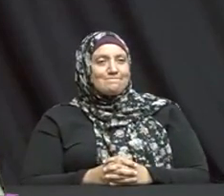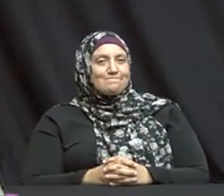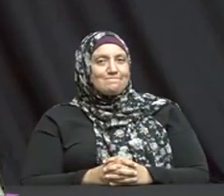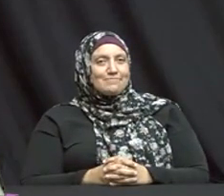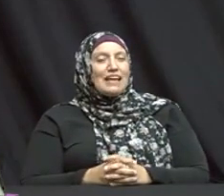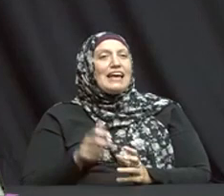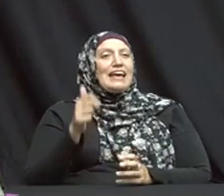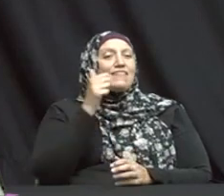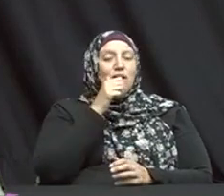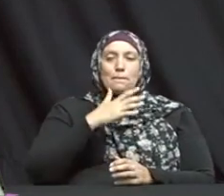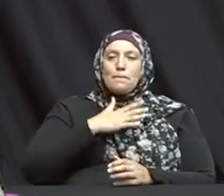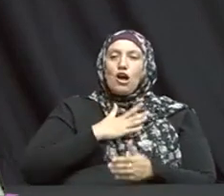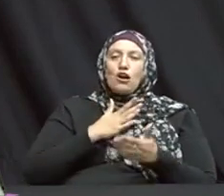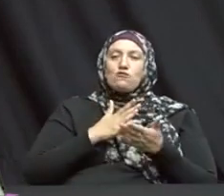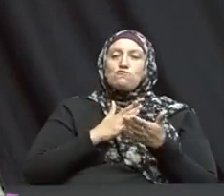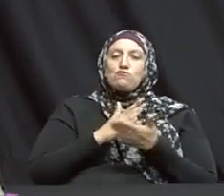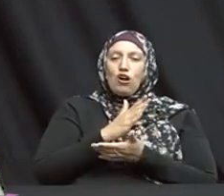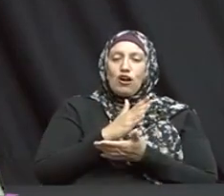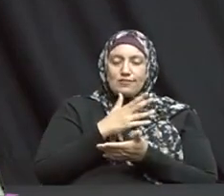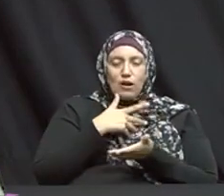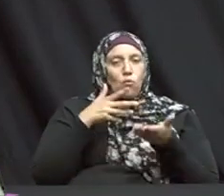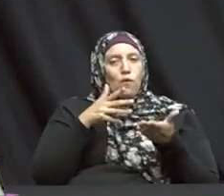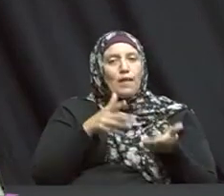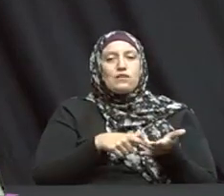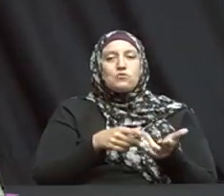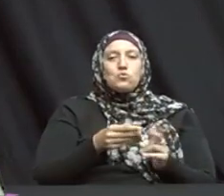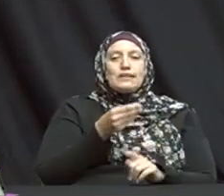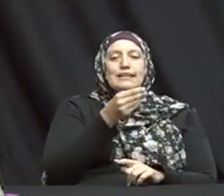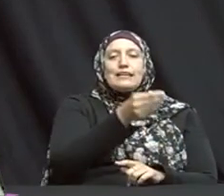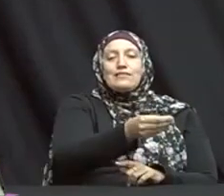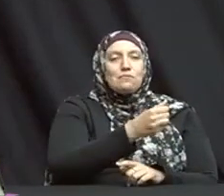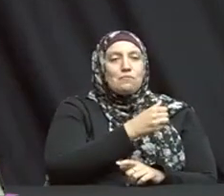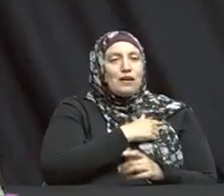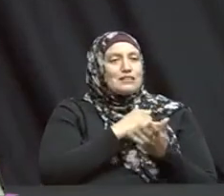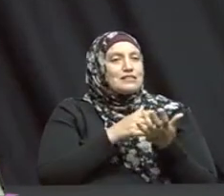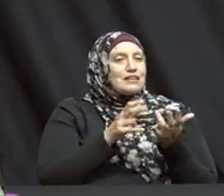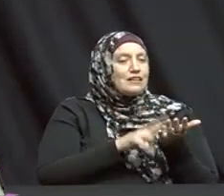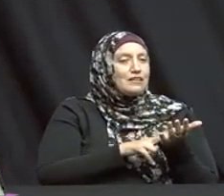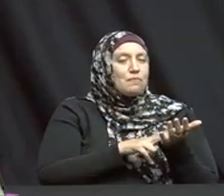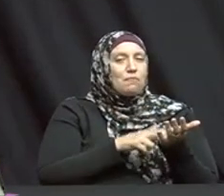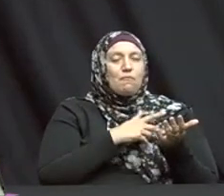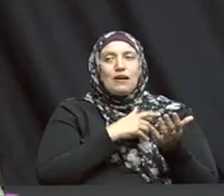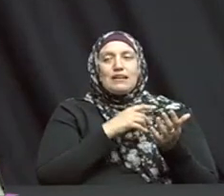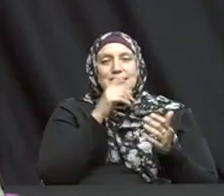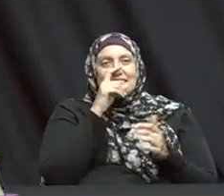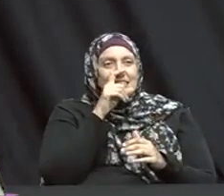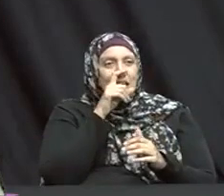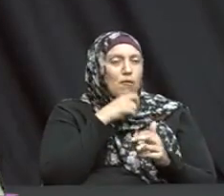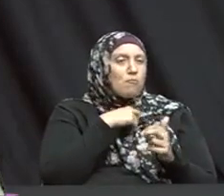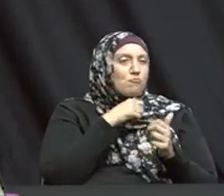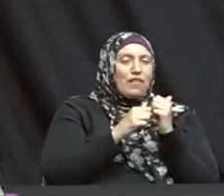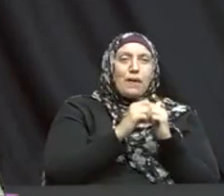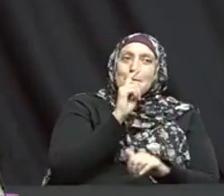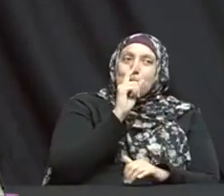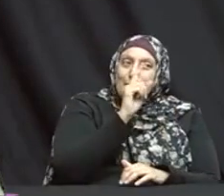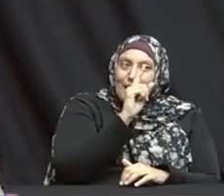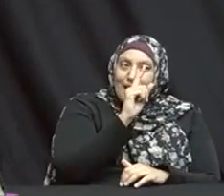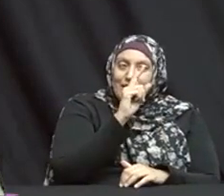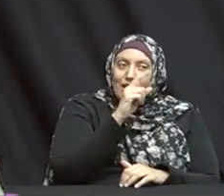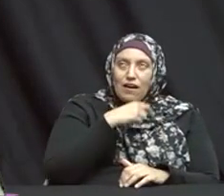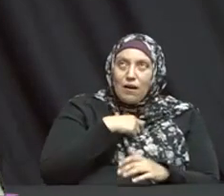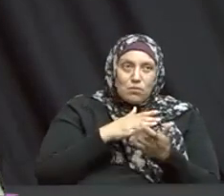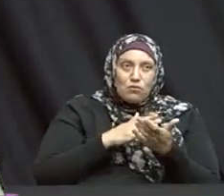my younger child, my younger sister or brother. There's no problem with that. But I have always the right as a beneficiary to say that,